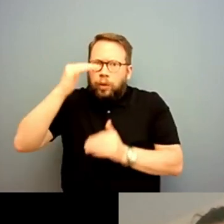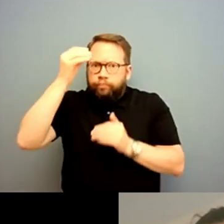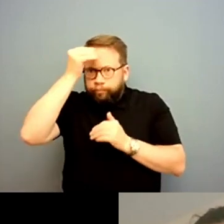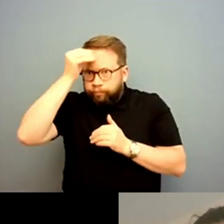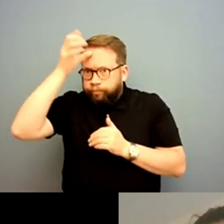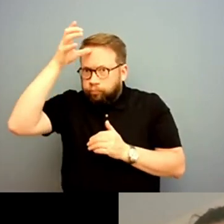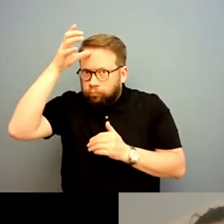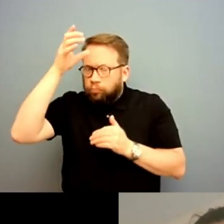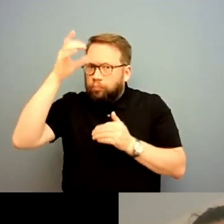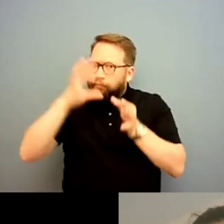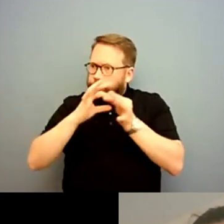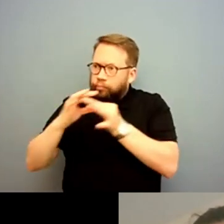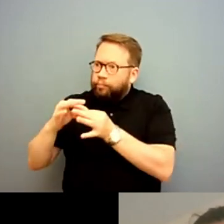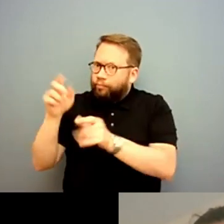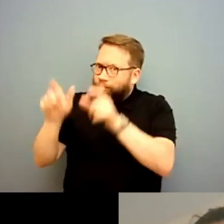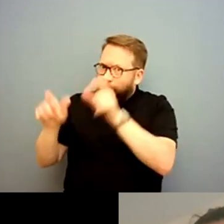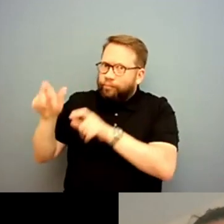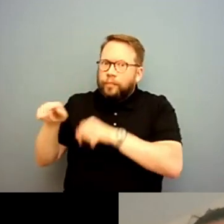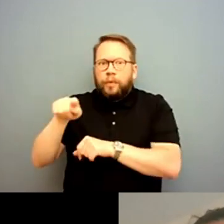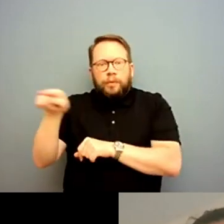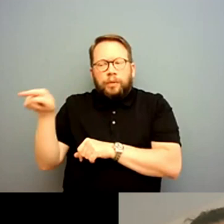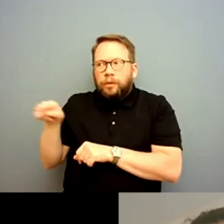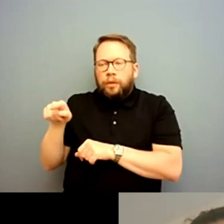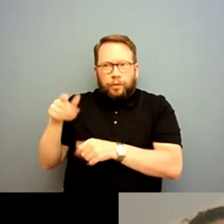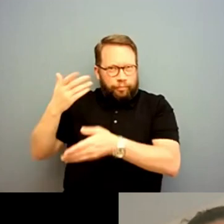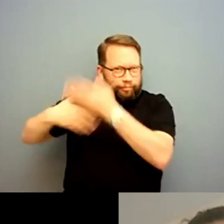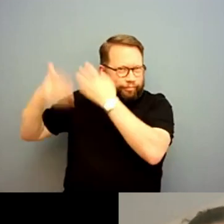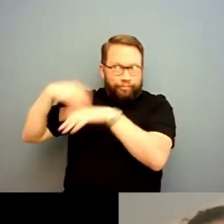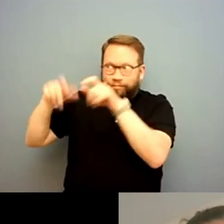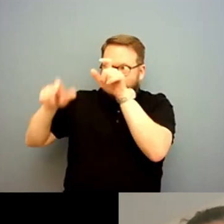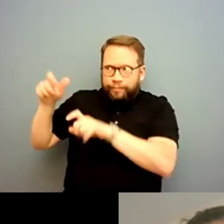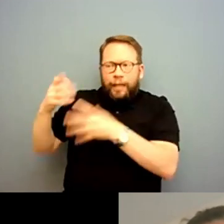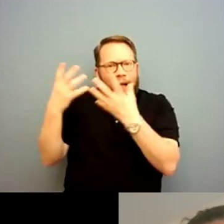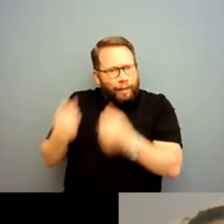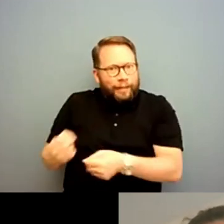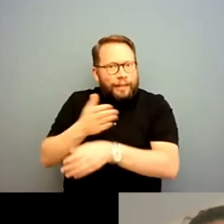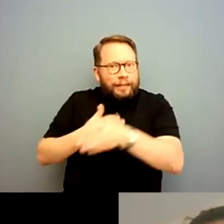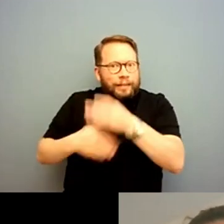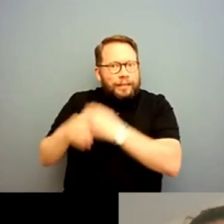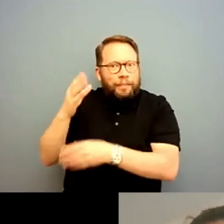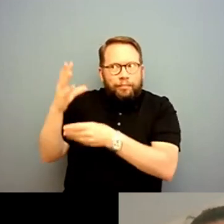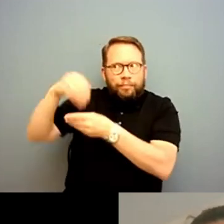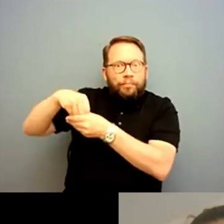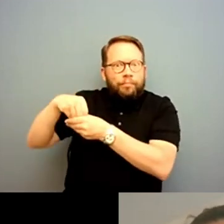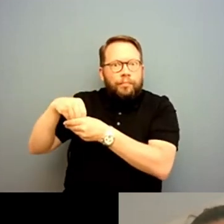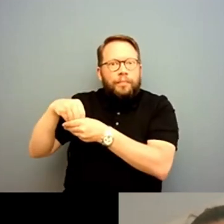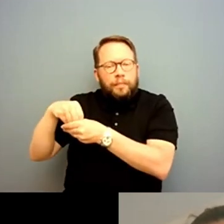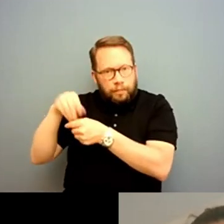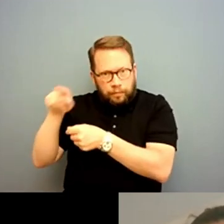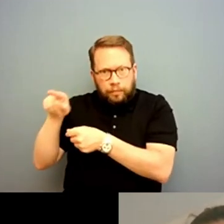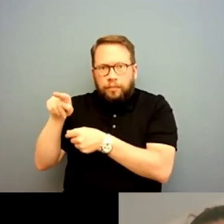the reports, or have received questions. You have mentioned some other